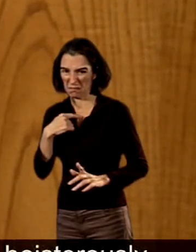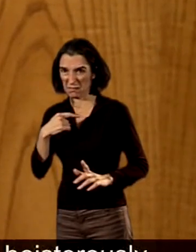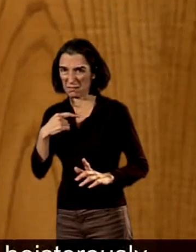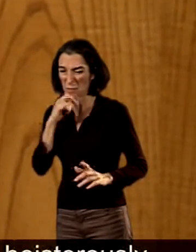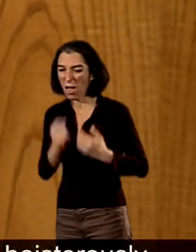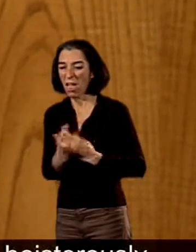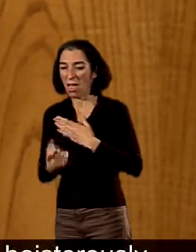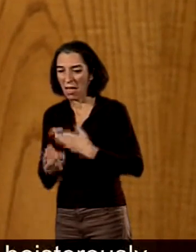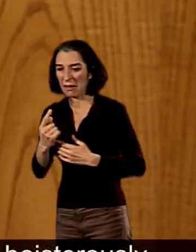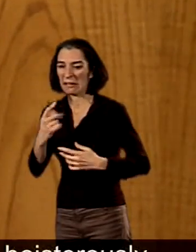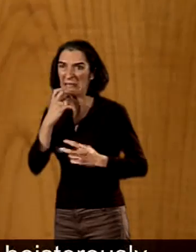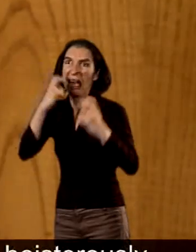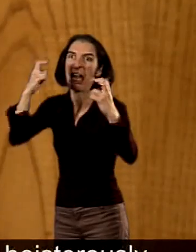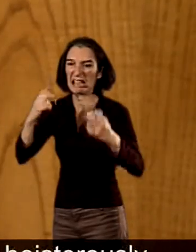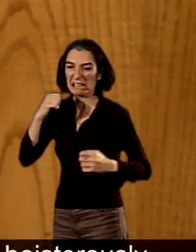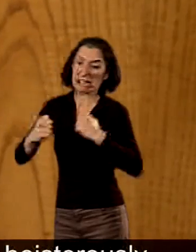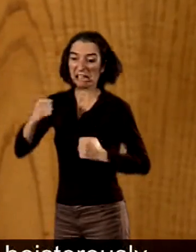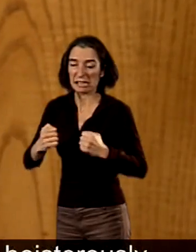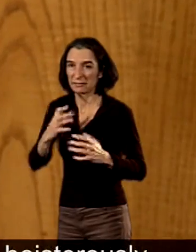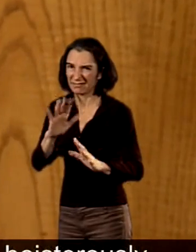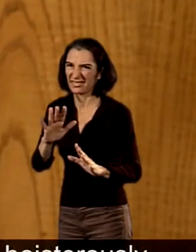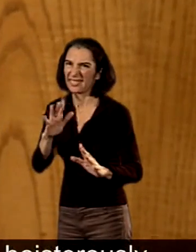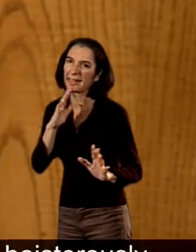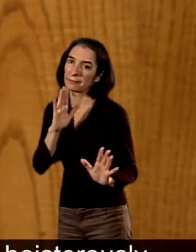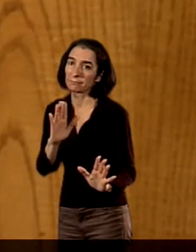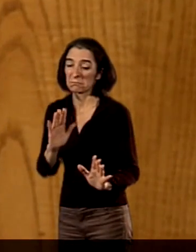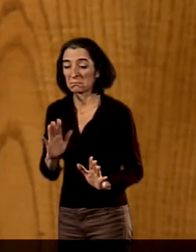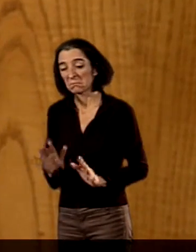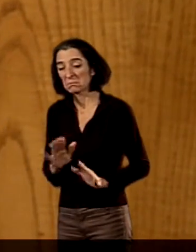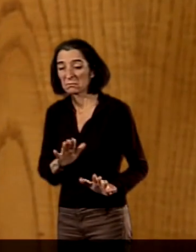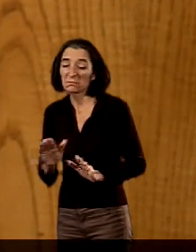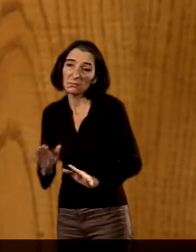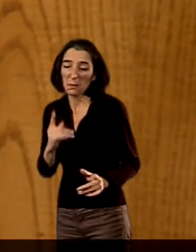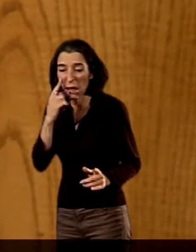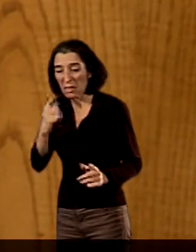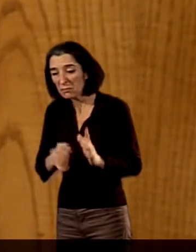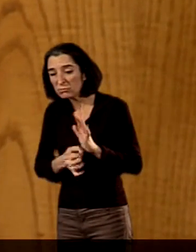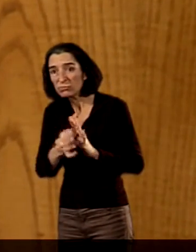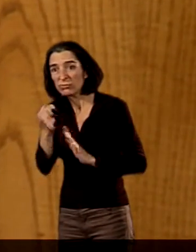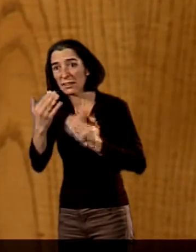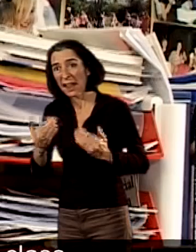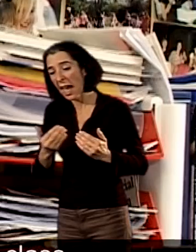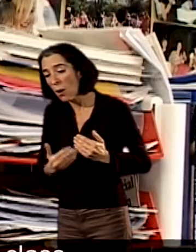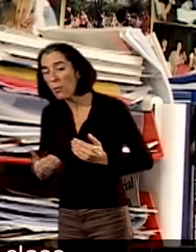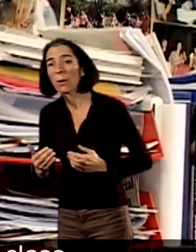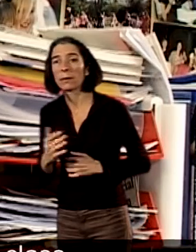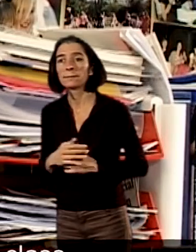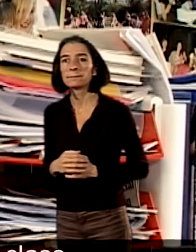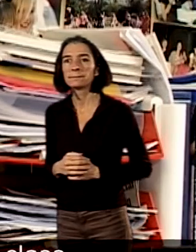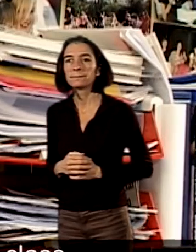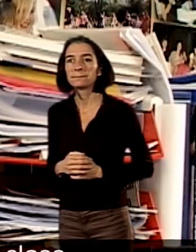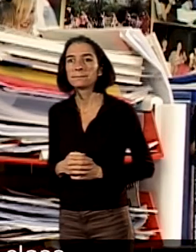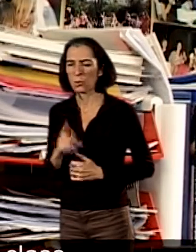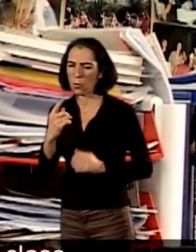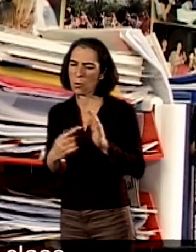really lively and boisterously and things like that, and I think I've got a bit better at that now. It's very important to use the